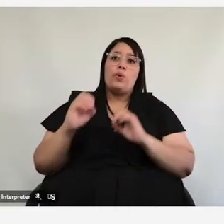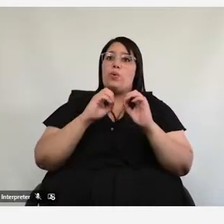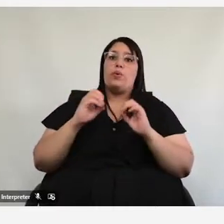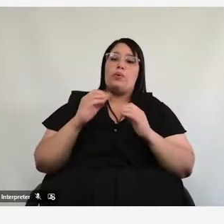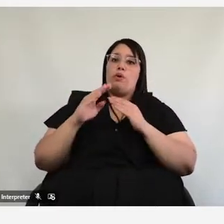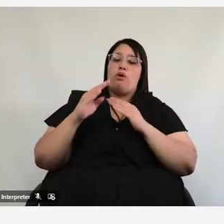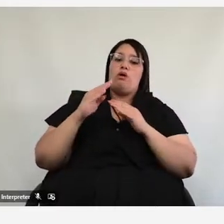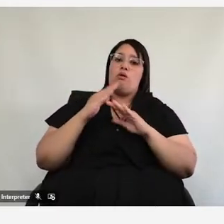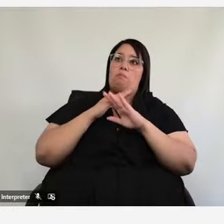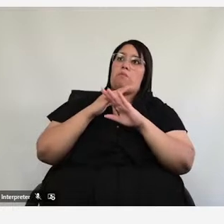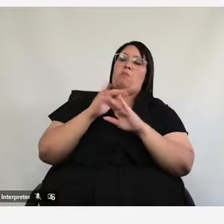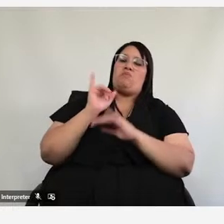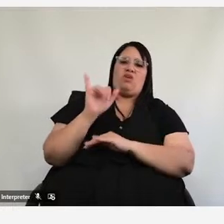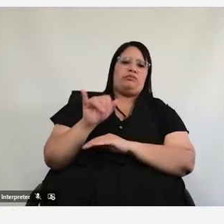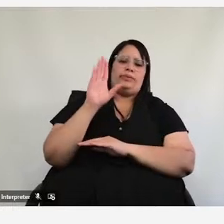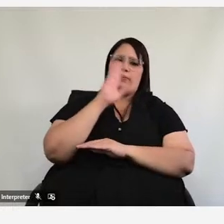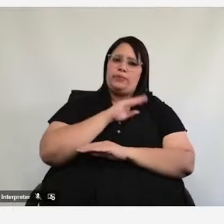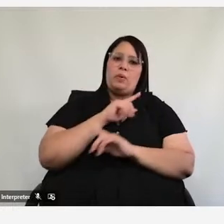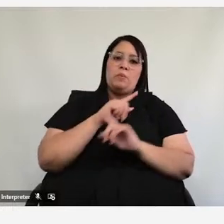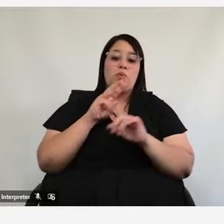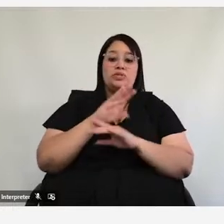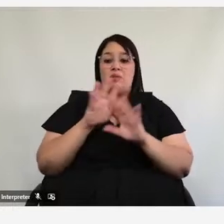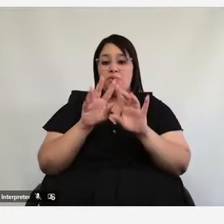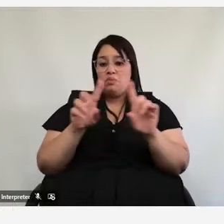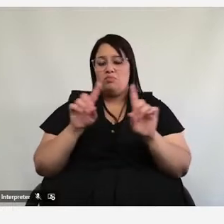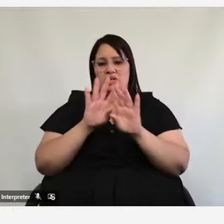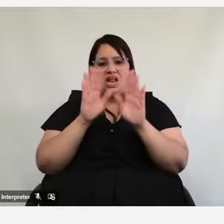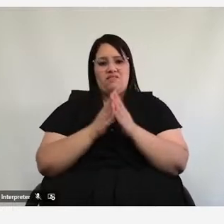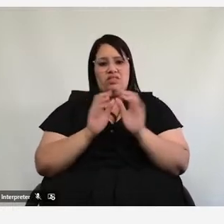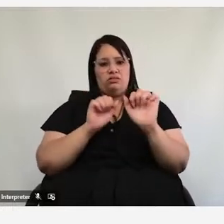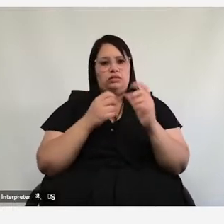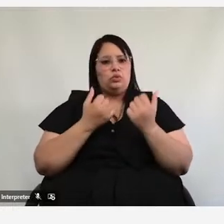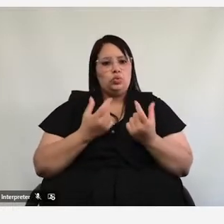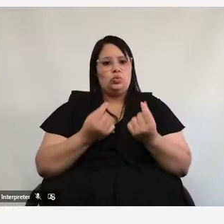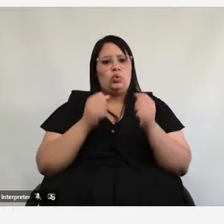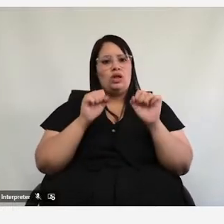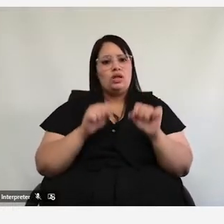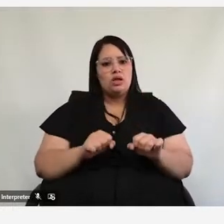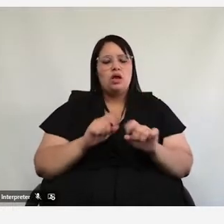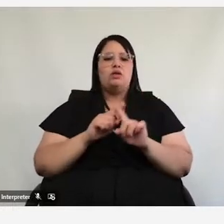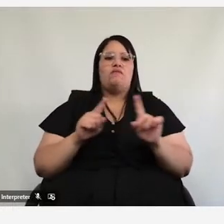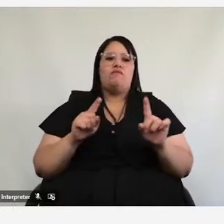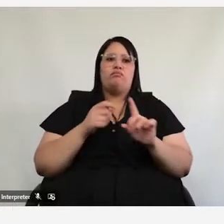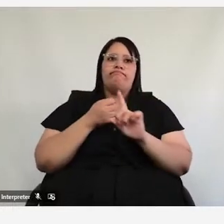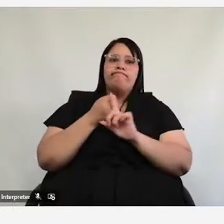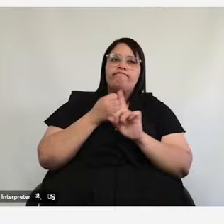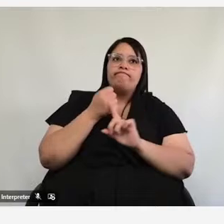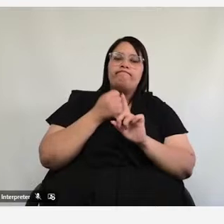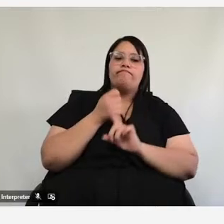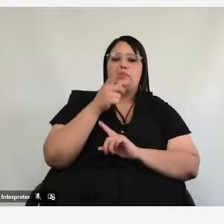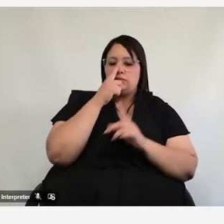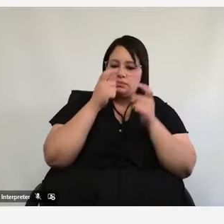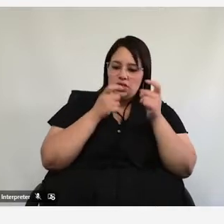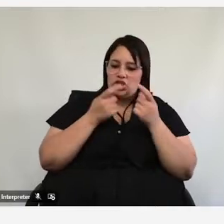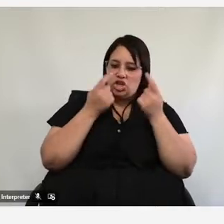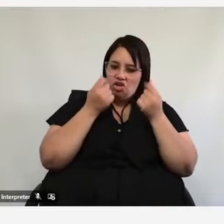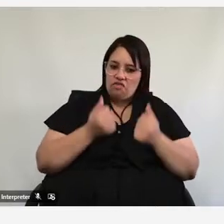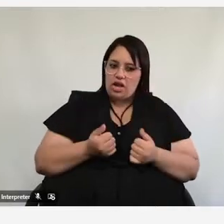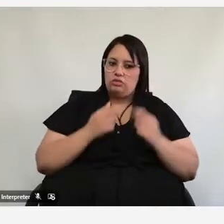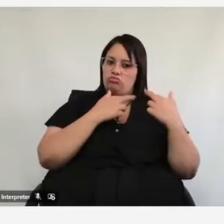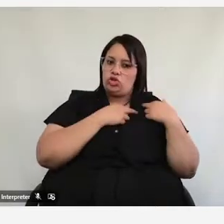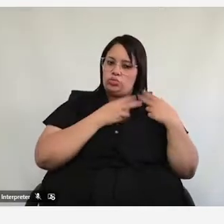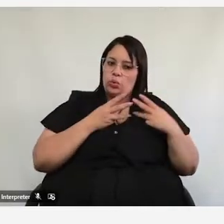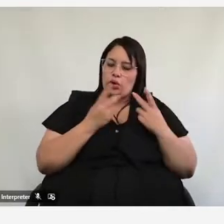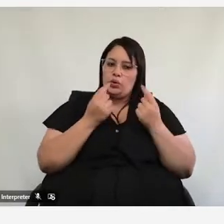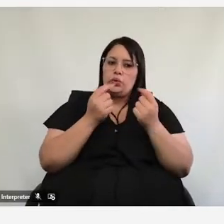but the Western Cape Department is doing whatever they can despite being pushed to the brink. They are still managing their finances responsibly,